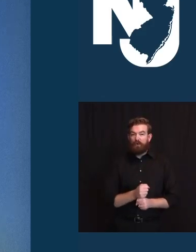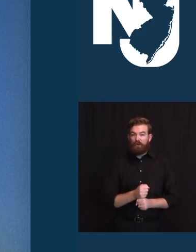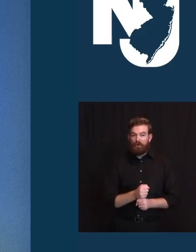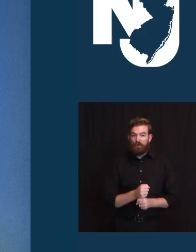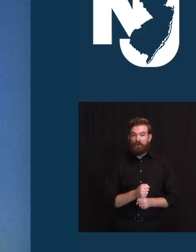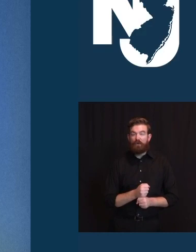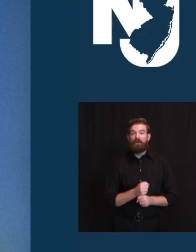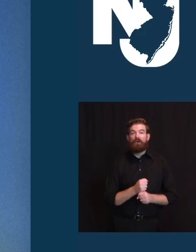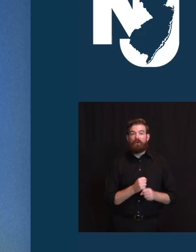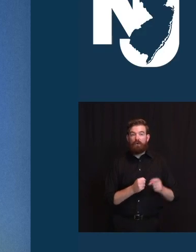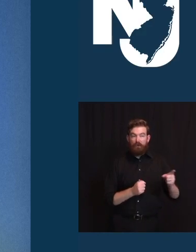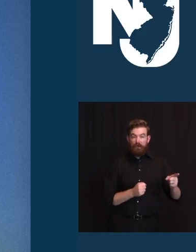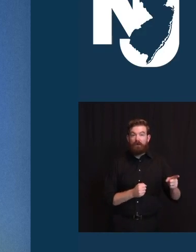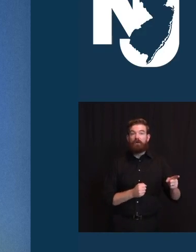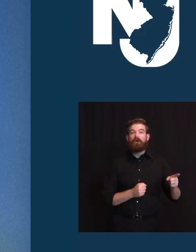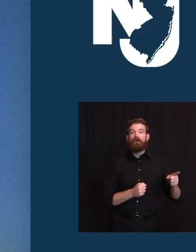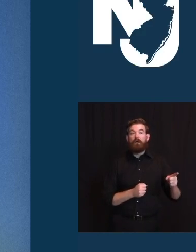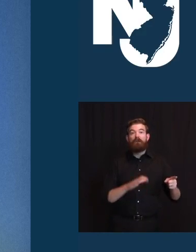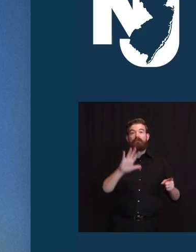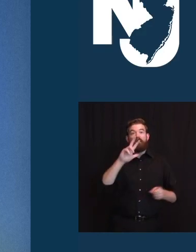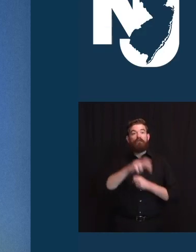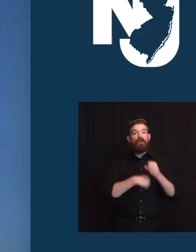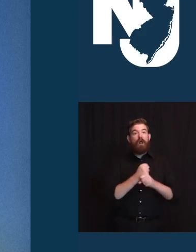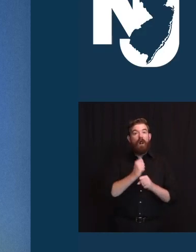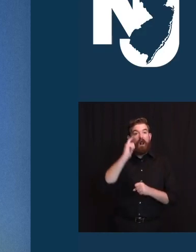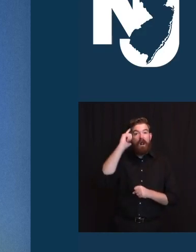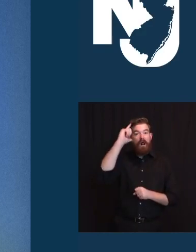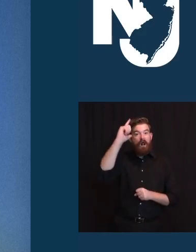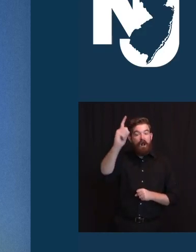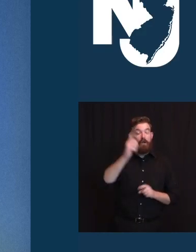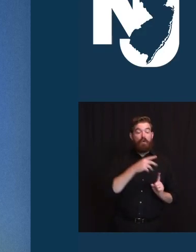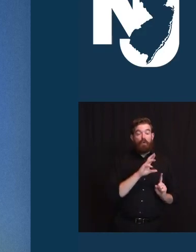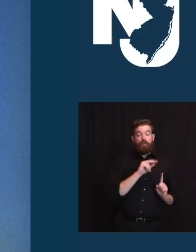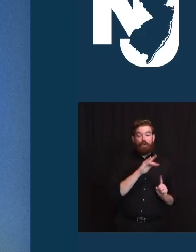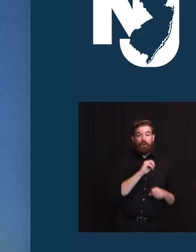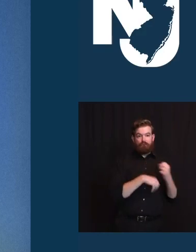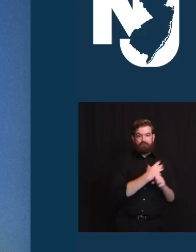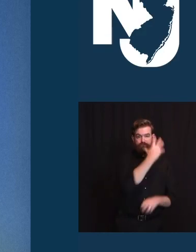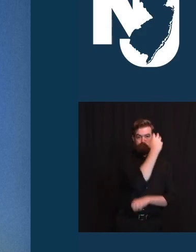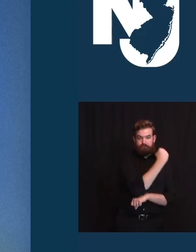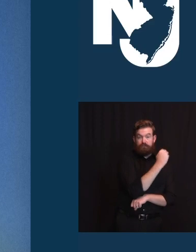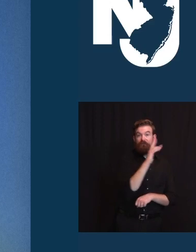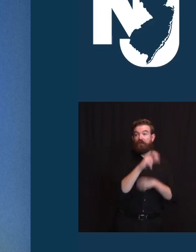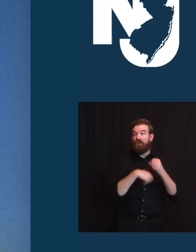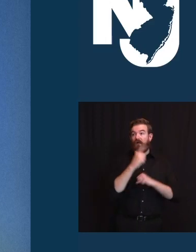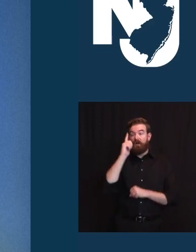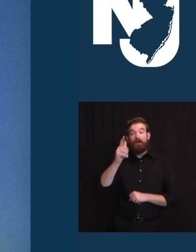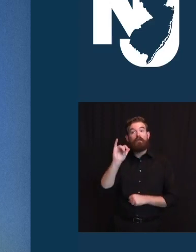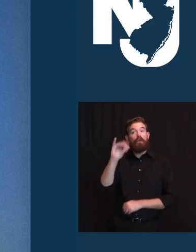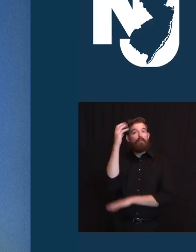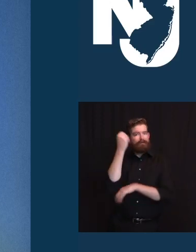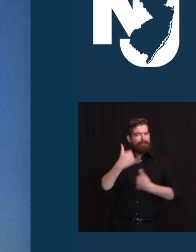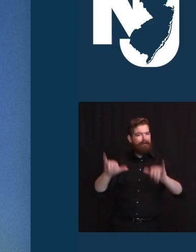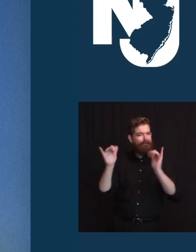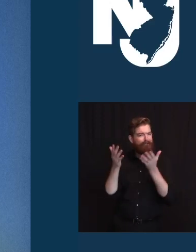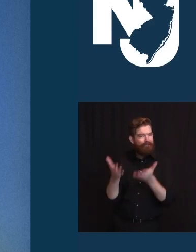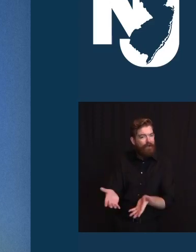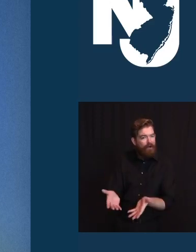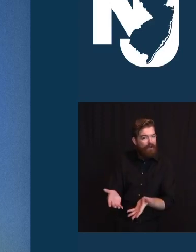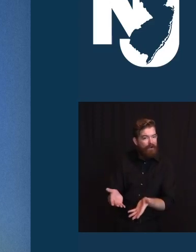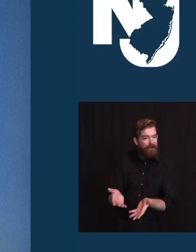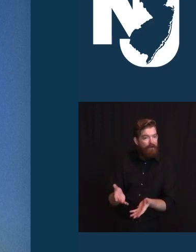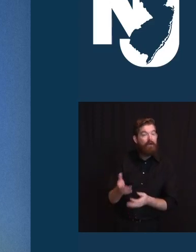wins, strikeouts, and complete games. And he's still the Mets' all-time record holder in wins, earned run average, complete games,